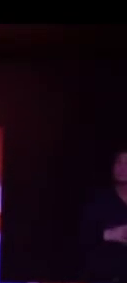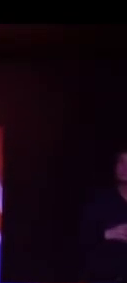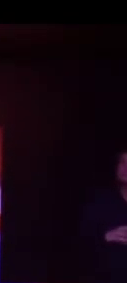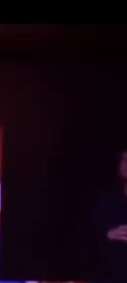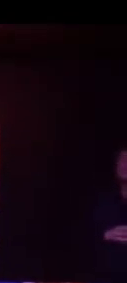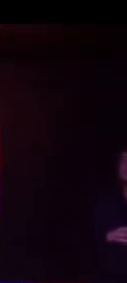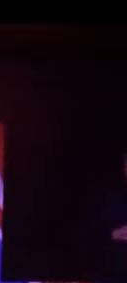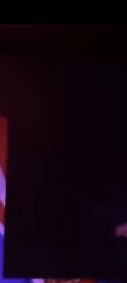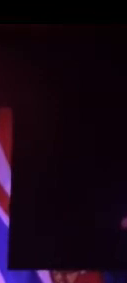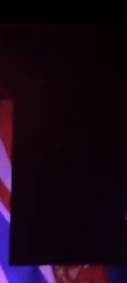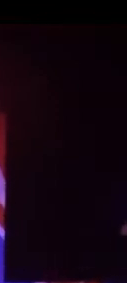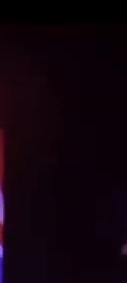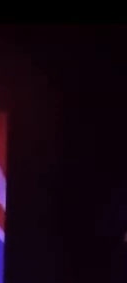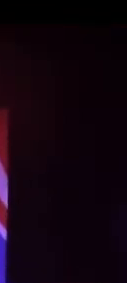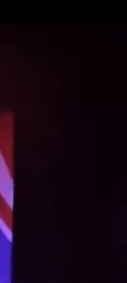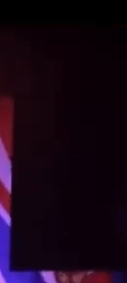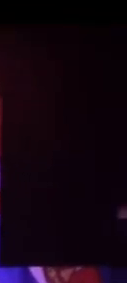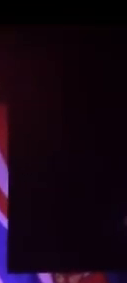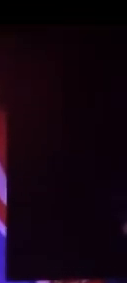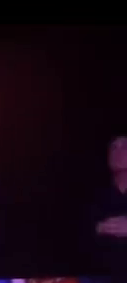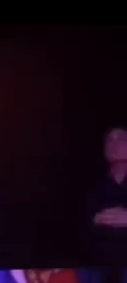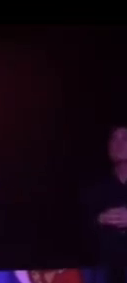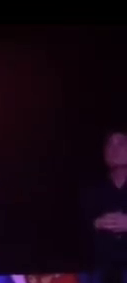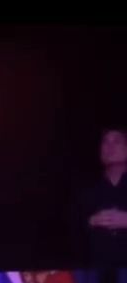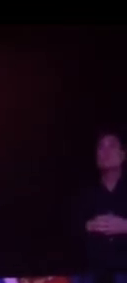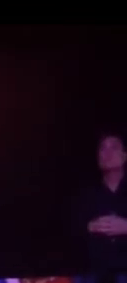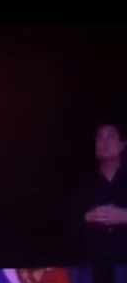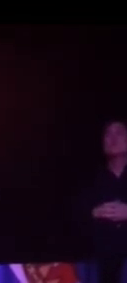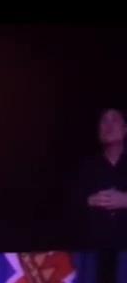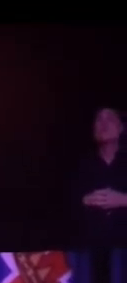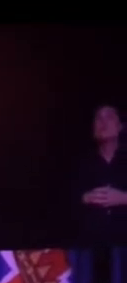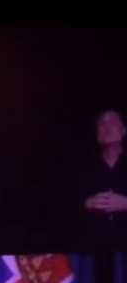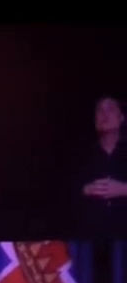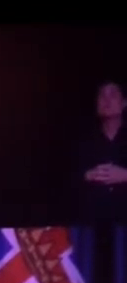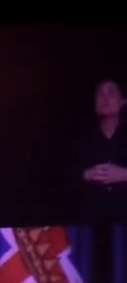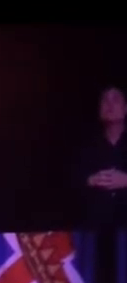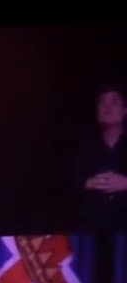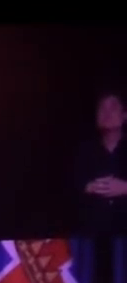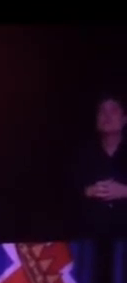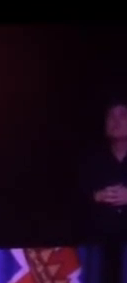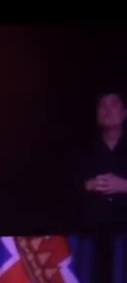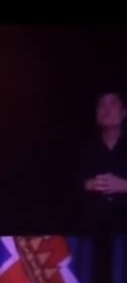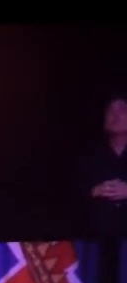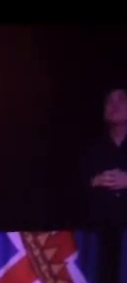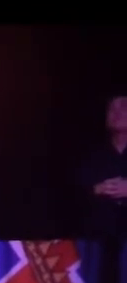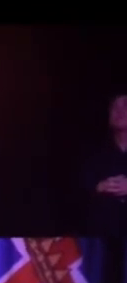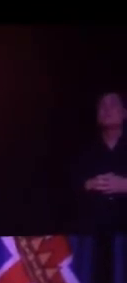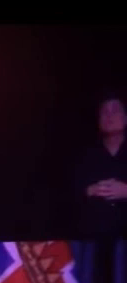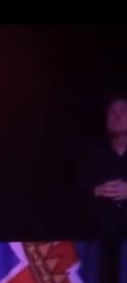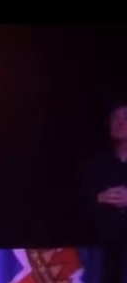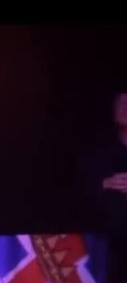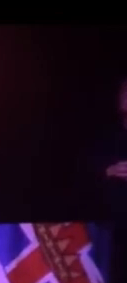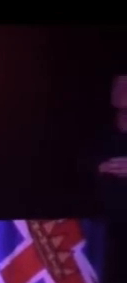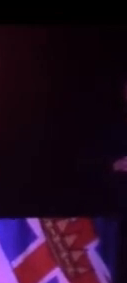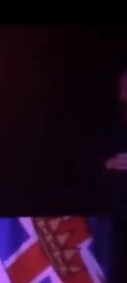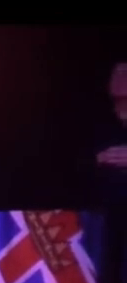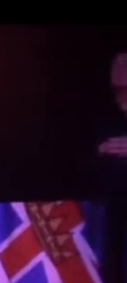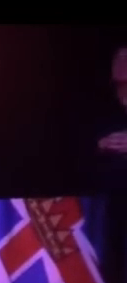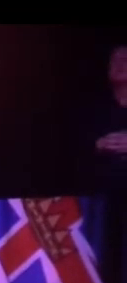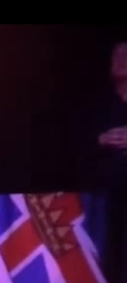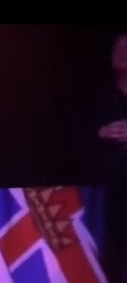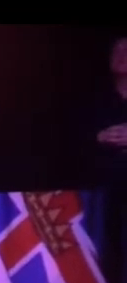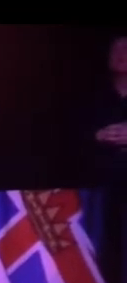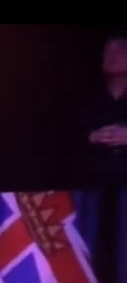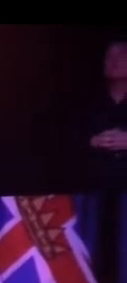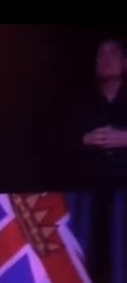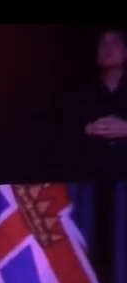that some of these families... No, but he's going to just let it fucking go under the rug. Dismiss it like he's a fucking